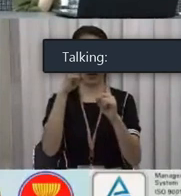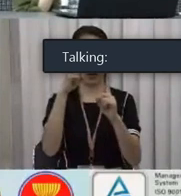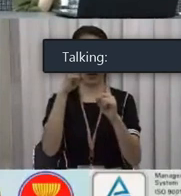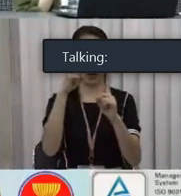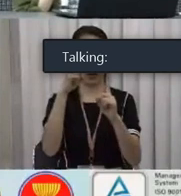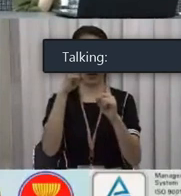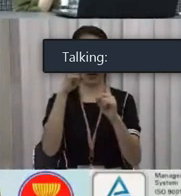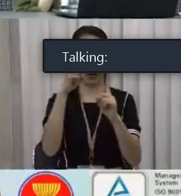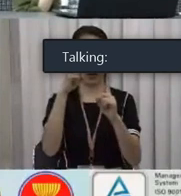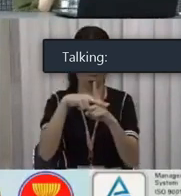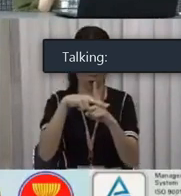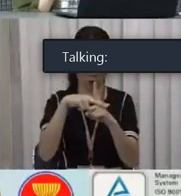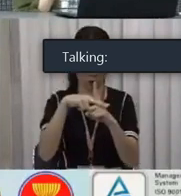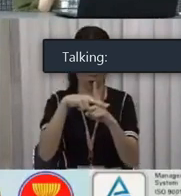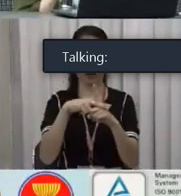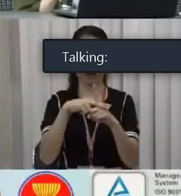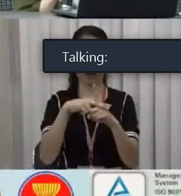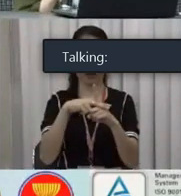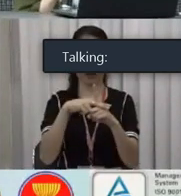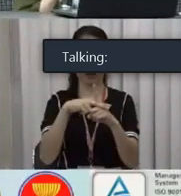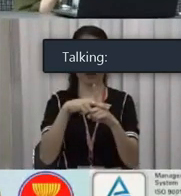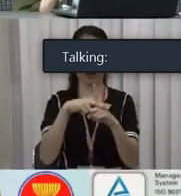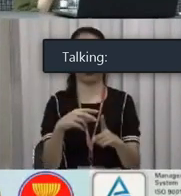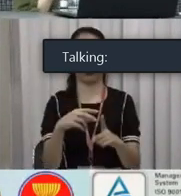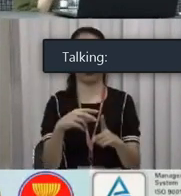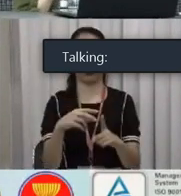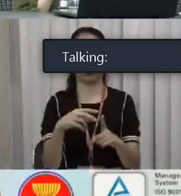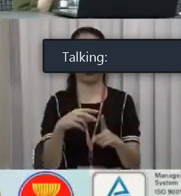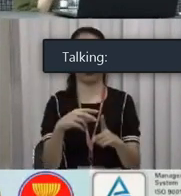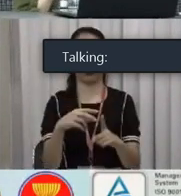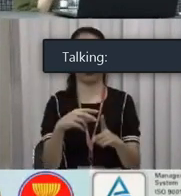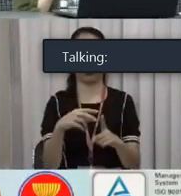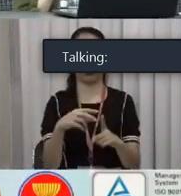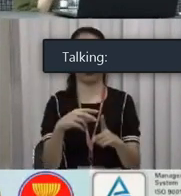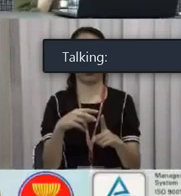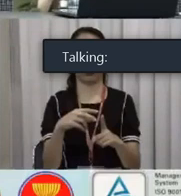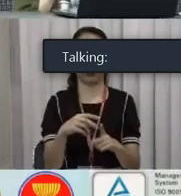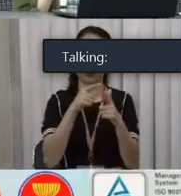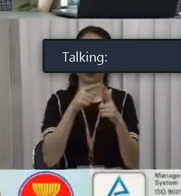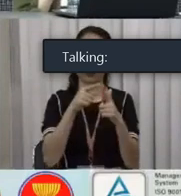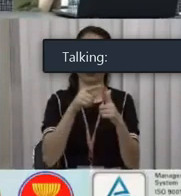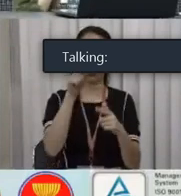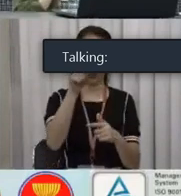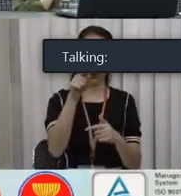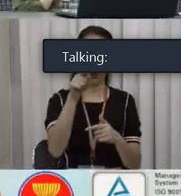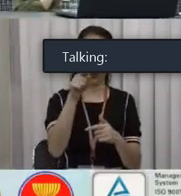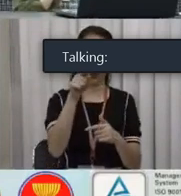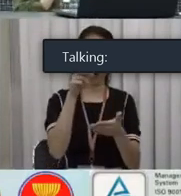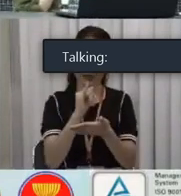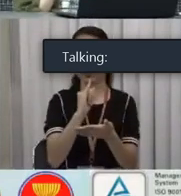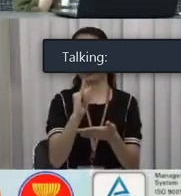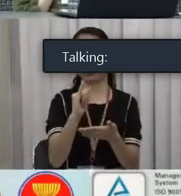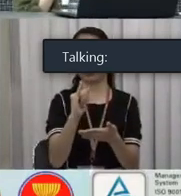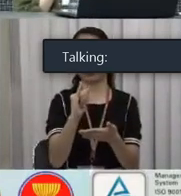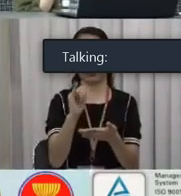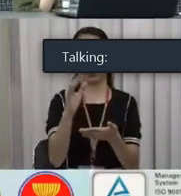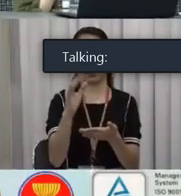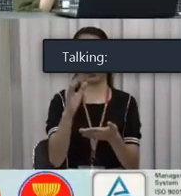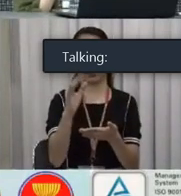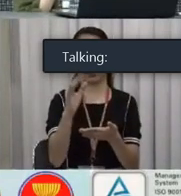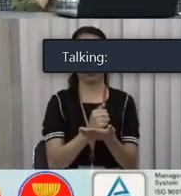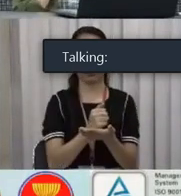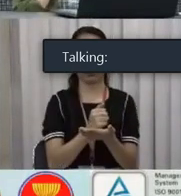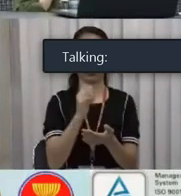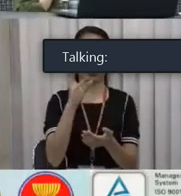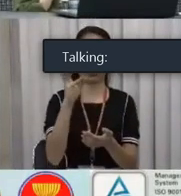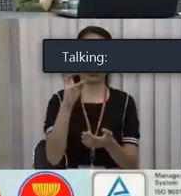sa imong kuan, hiring wage is from CTU and their 40% is sa Dole. So, there are four qualifications